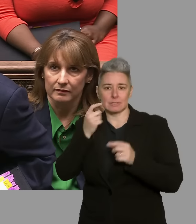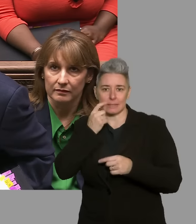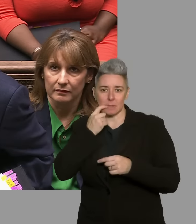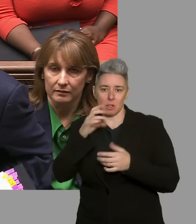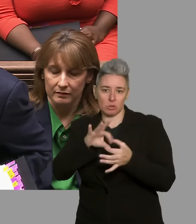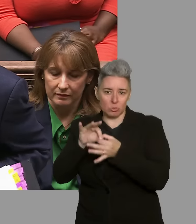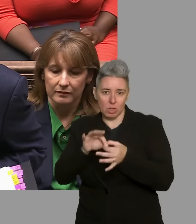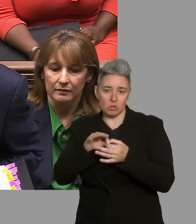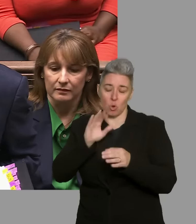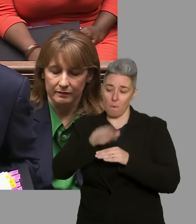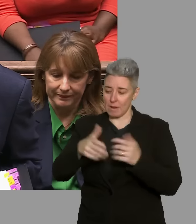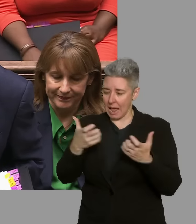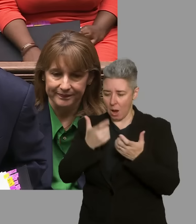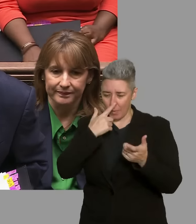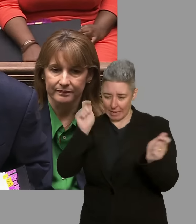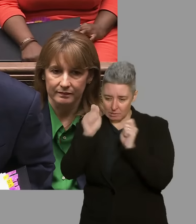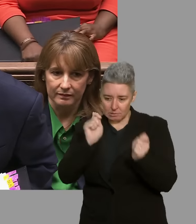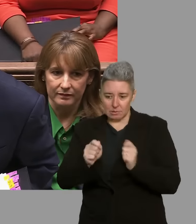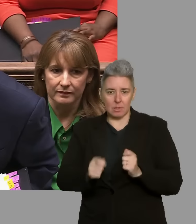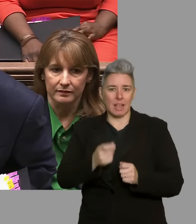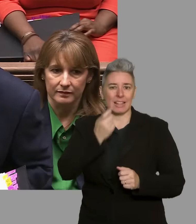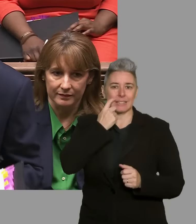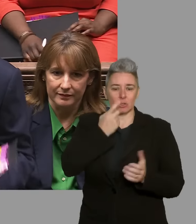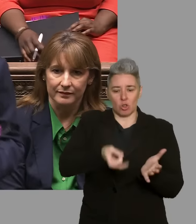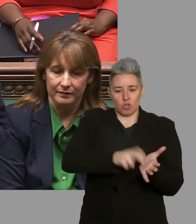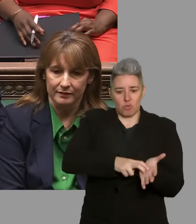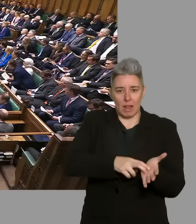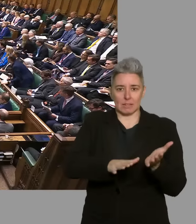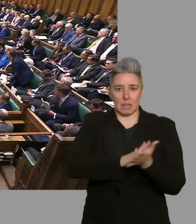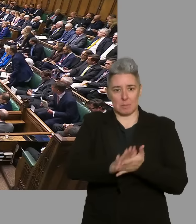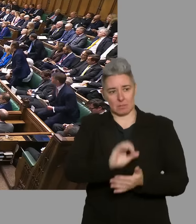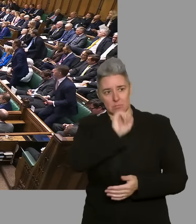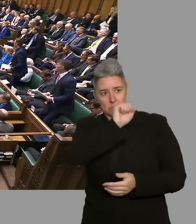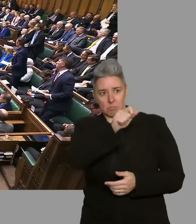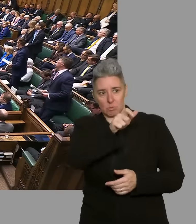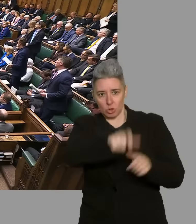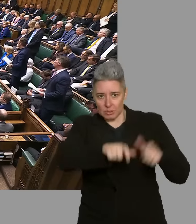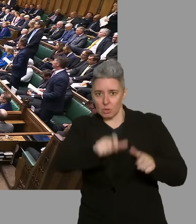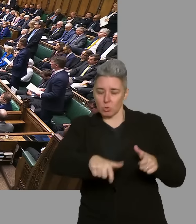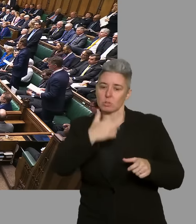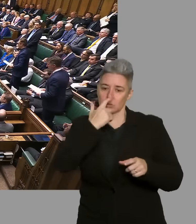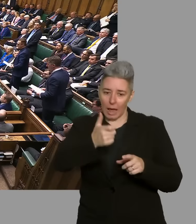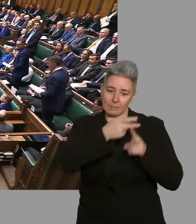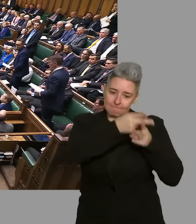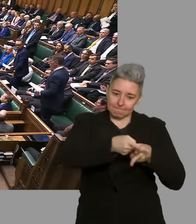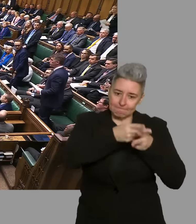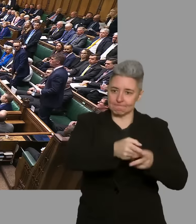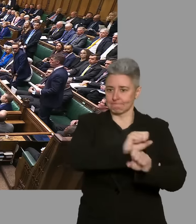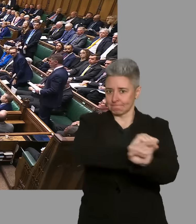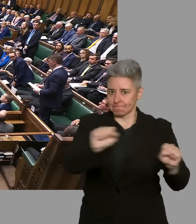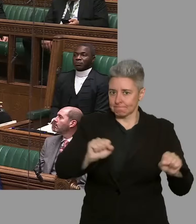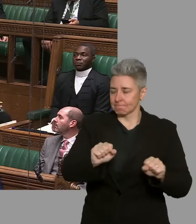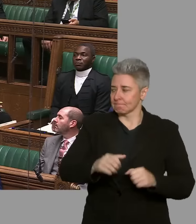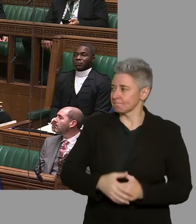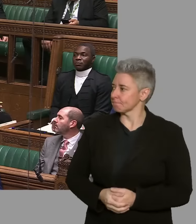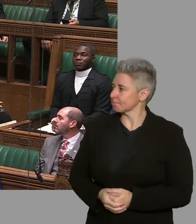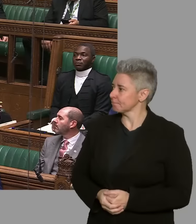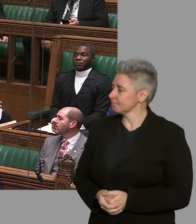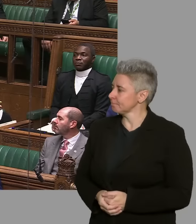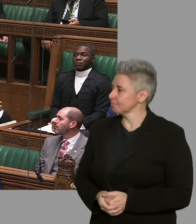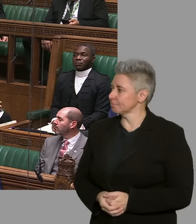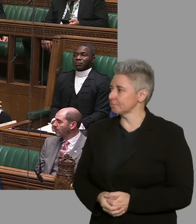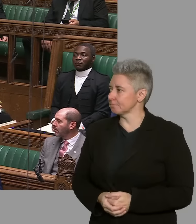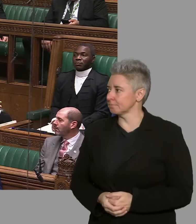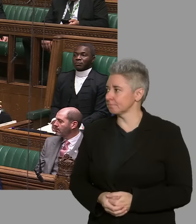her constituents the care that they need and that they deserve. Thank you, Mr. Speaker. Jehoot's pharmacy has